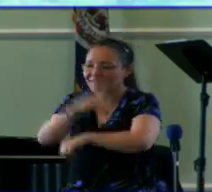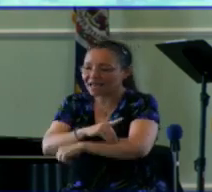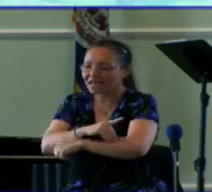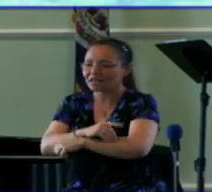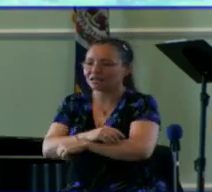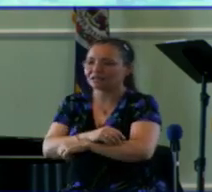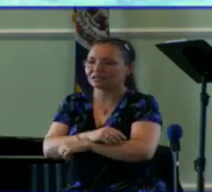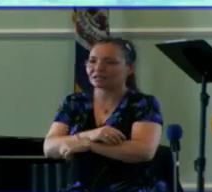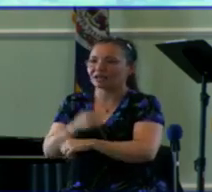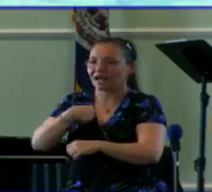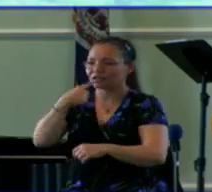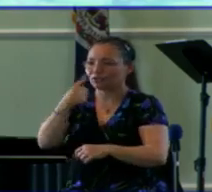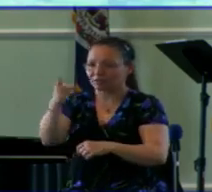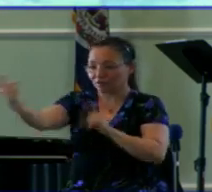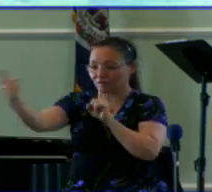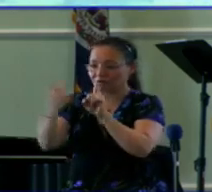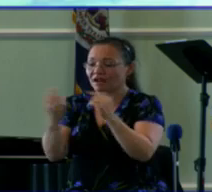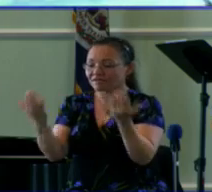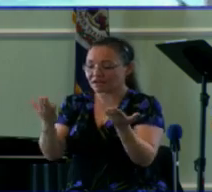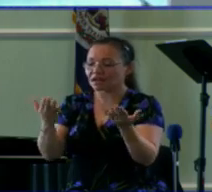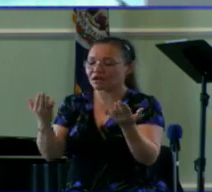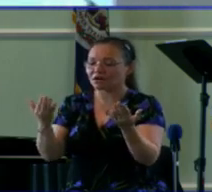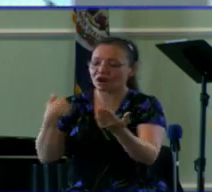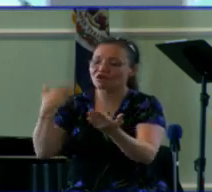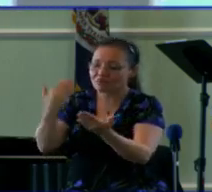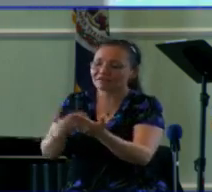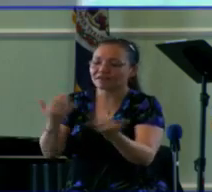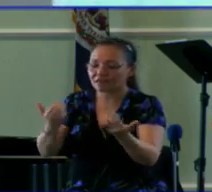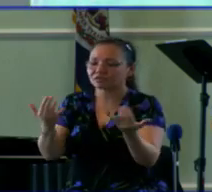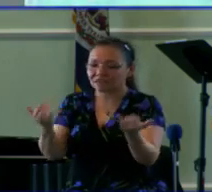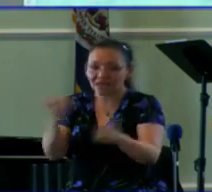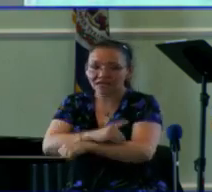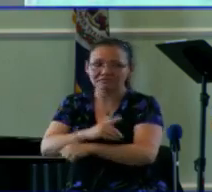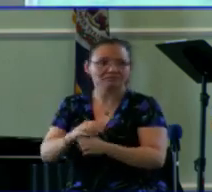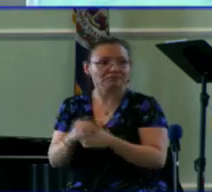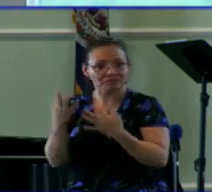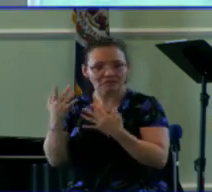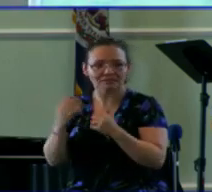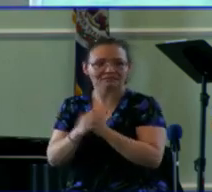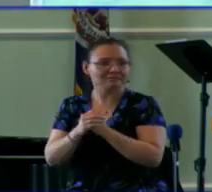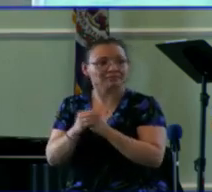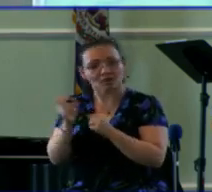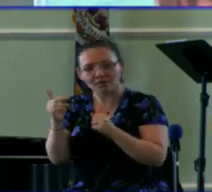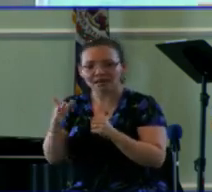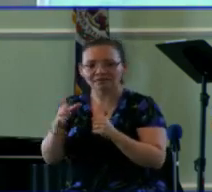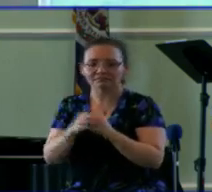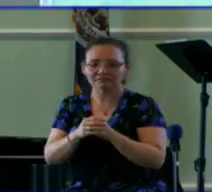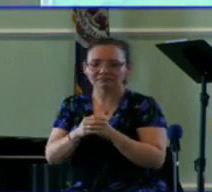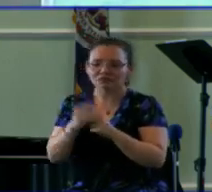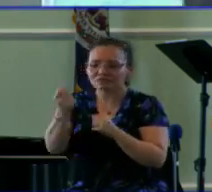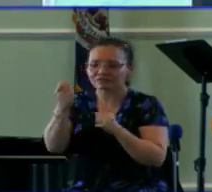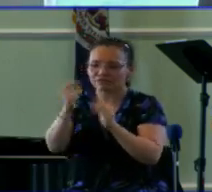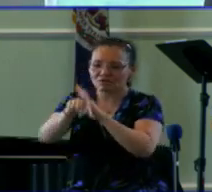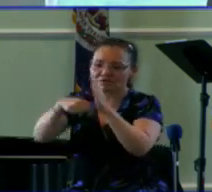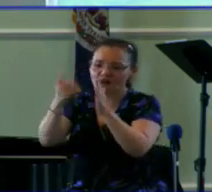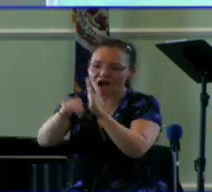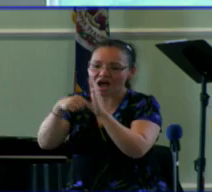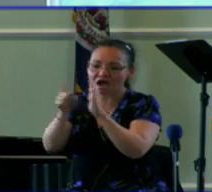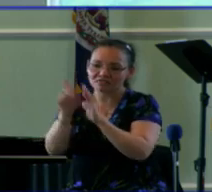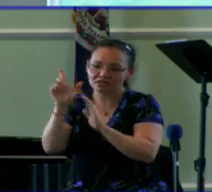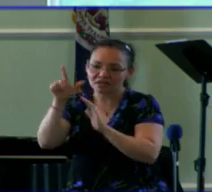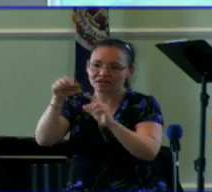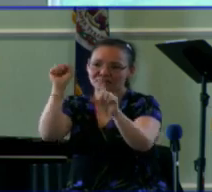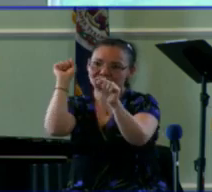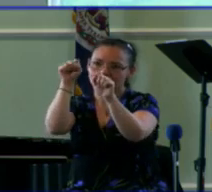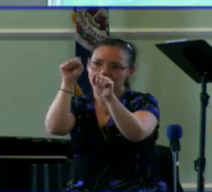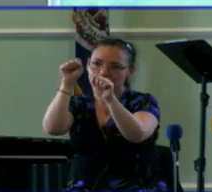today." So I said, "Okay, fine." A few hours later, there was a knock at the